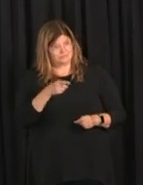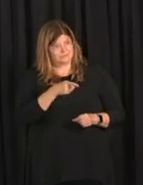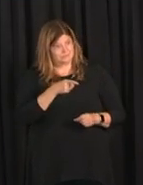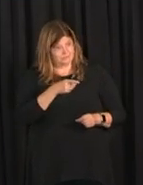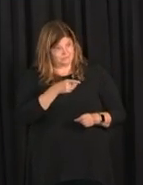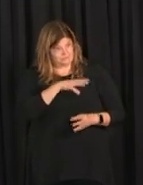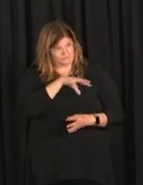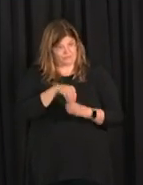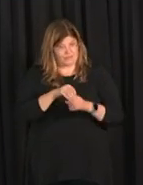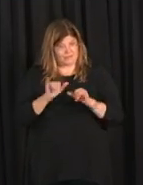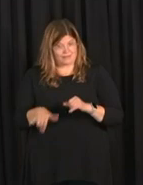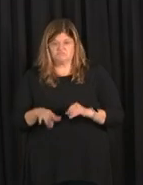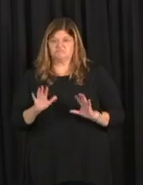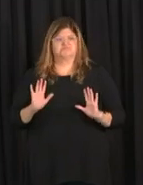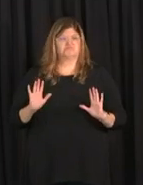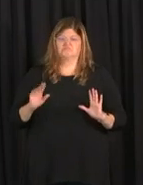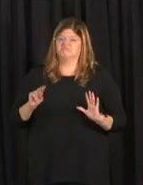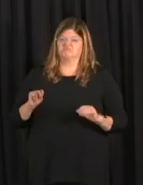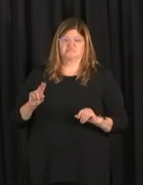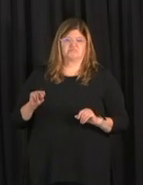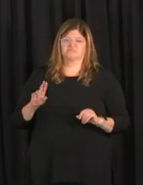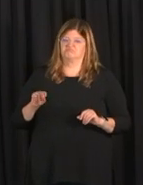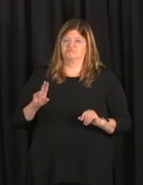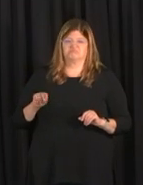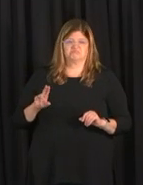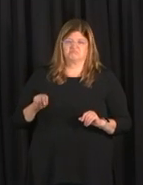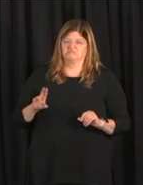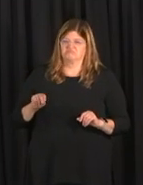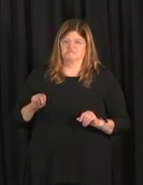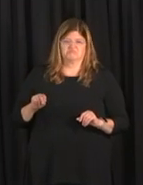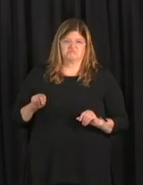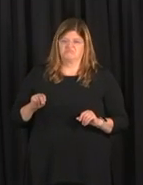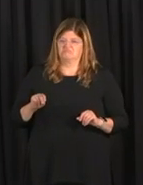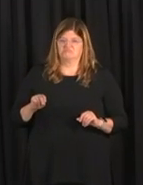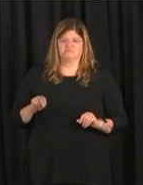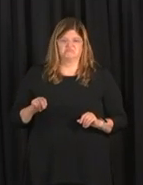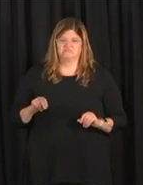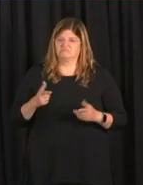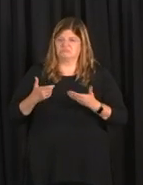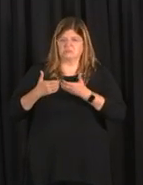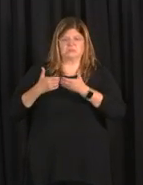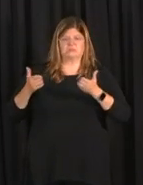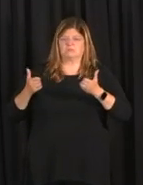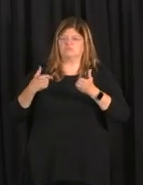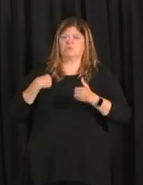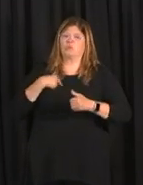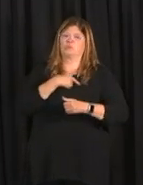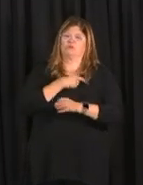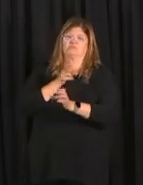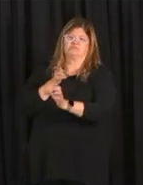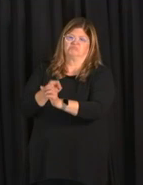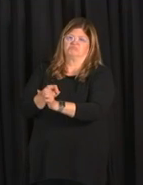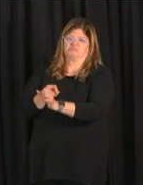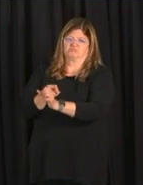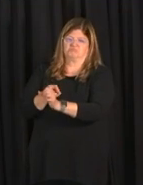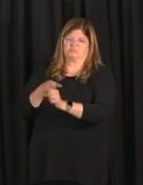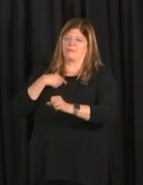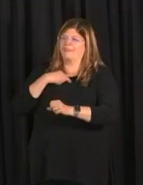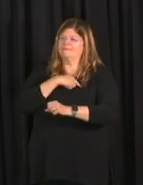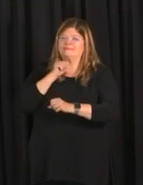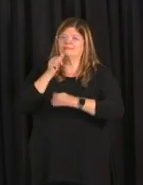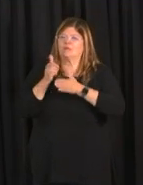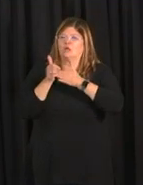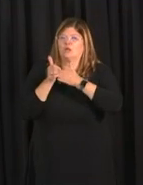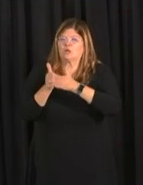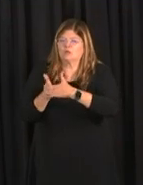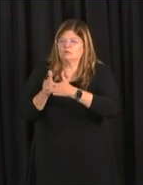role? It did not, and we joined in. We weren't in the lead